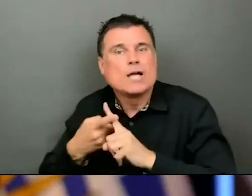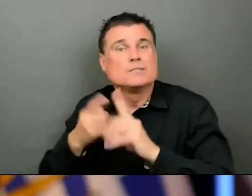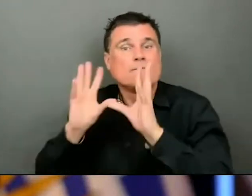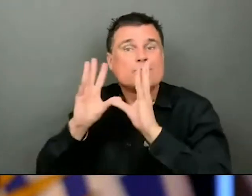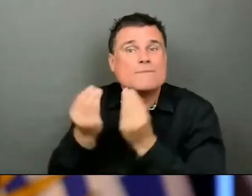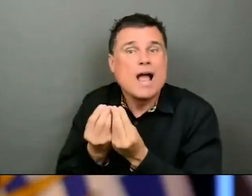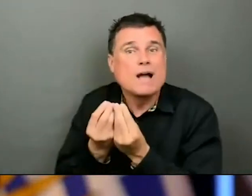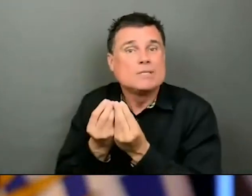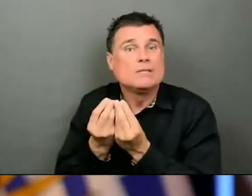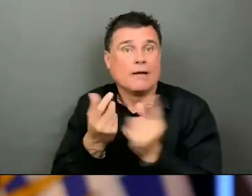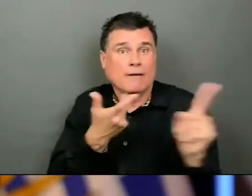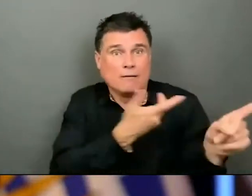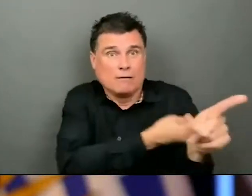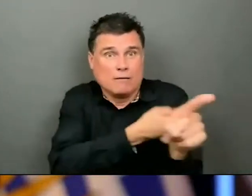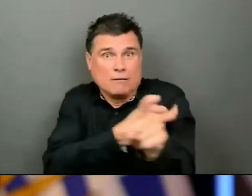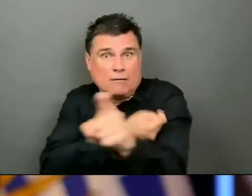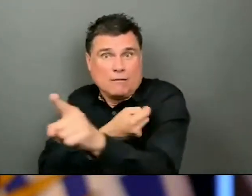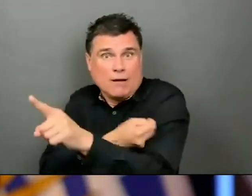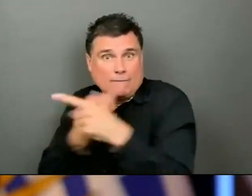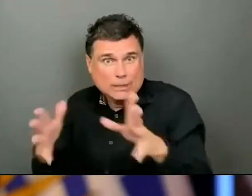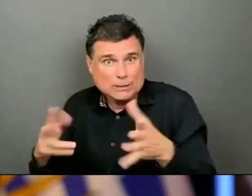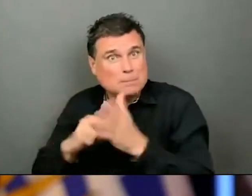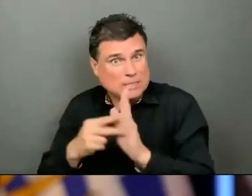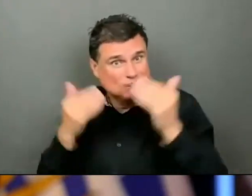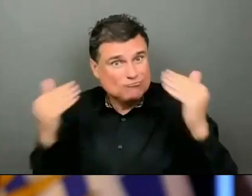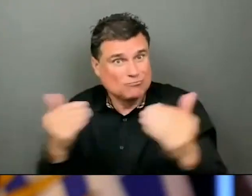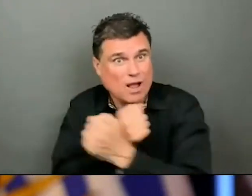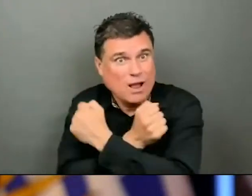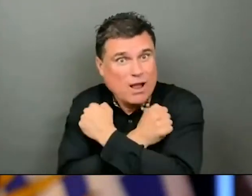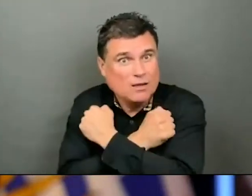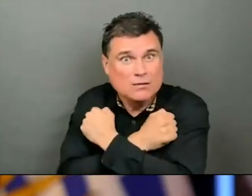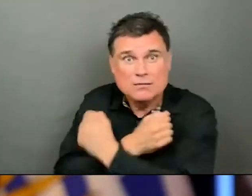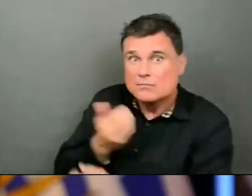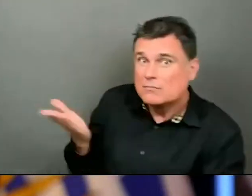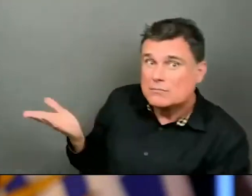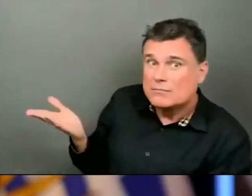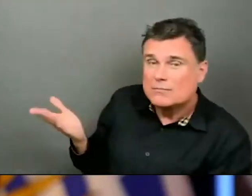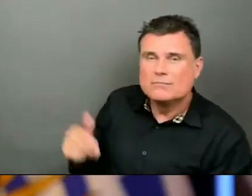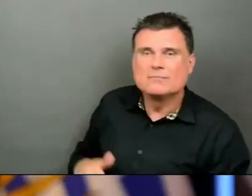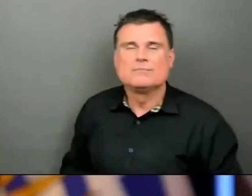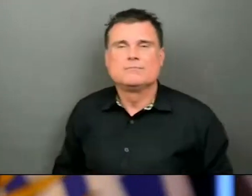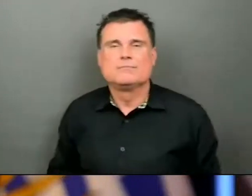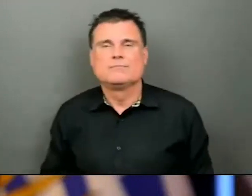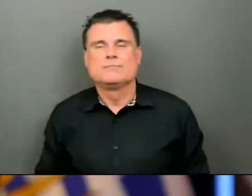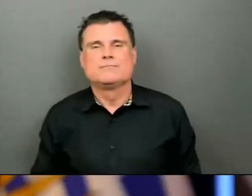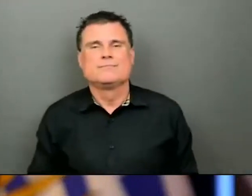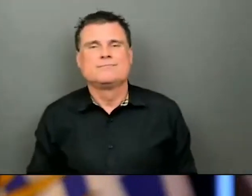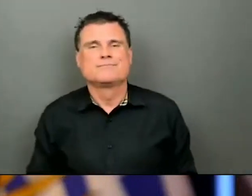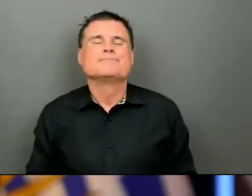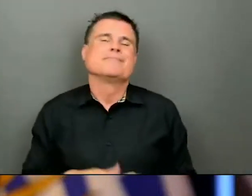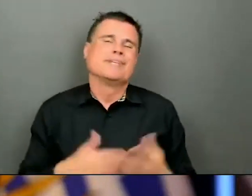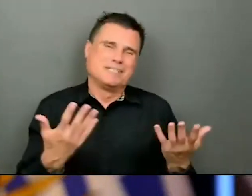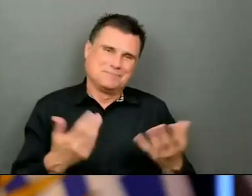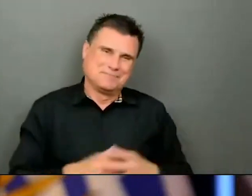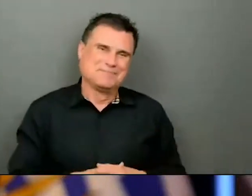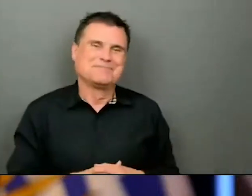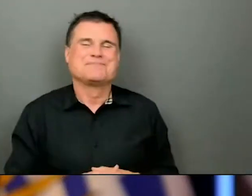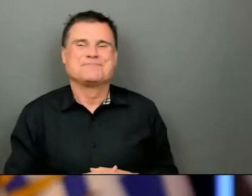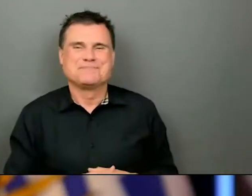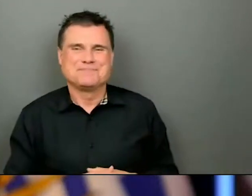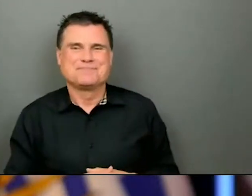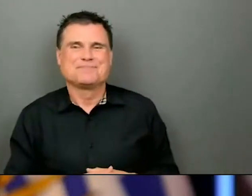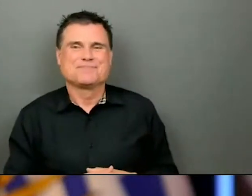vaccinated? Sure. And yeah, I think this is where we each have our own level of